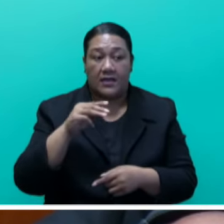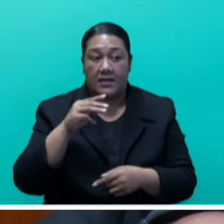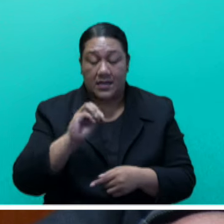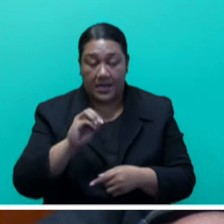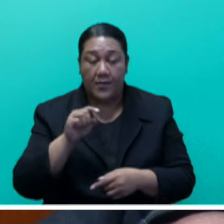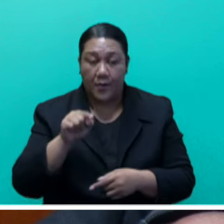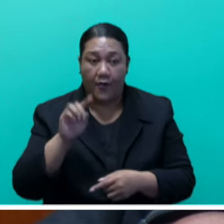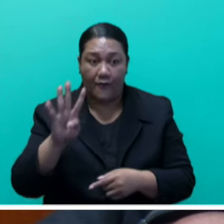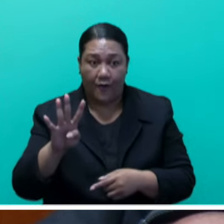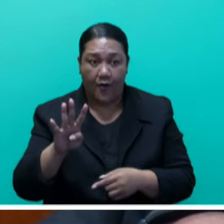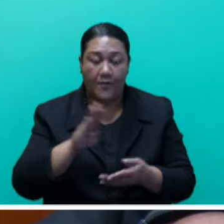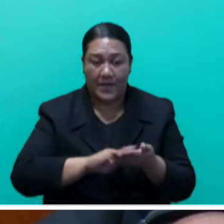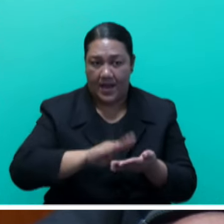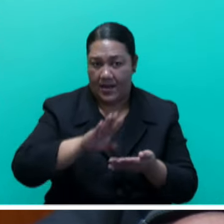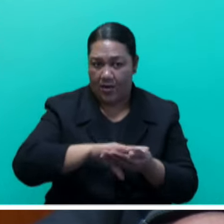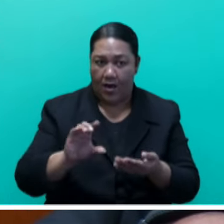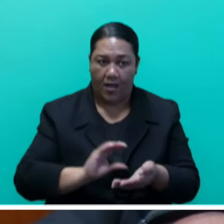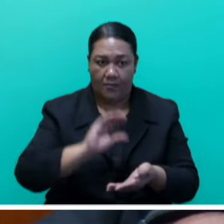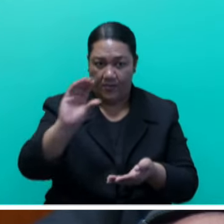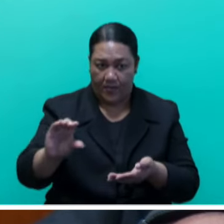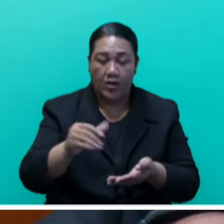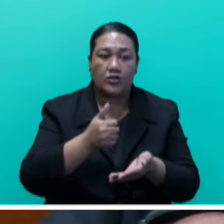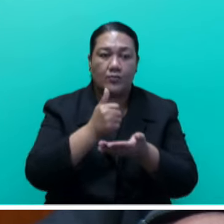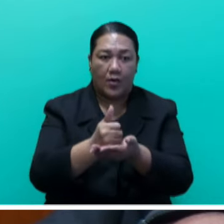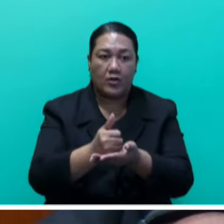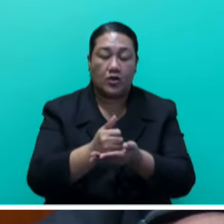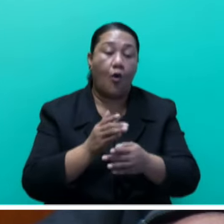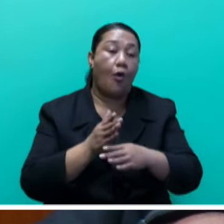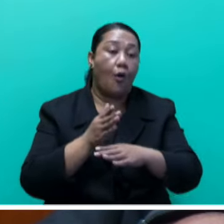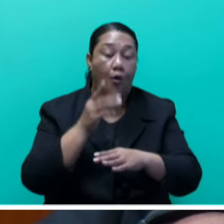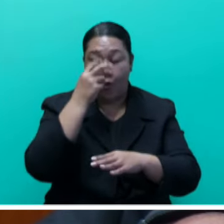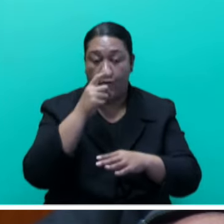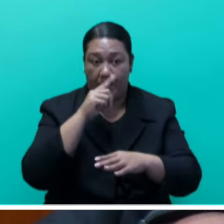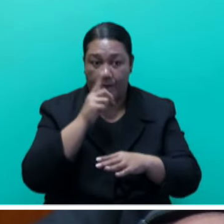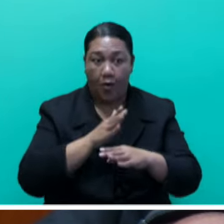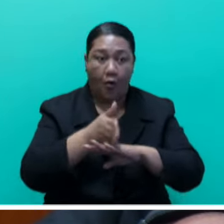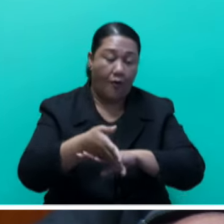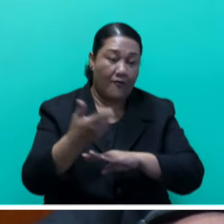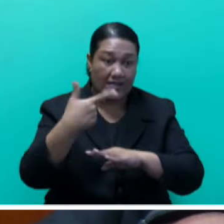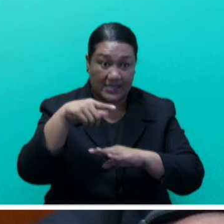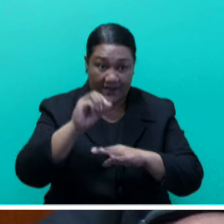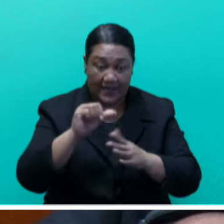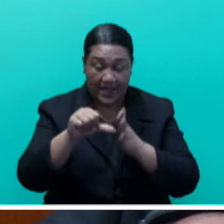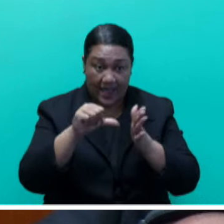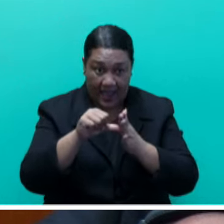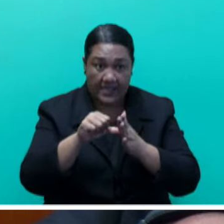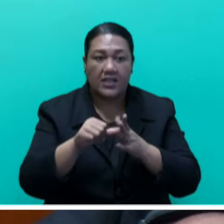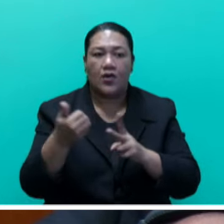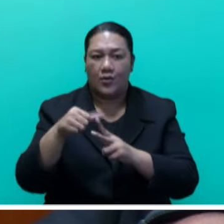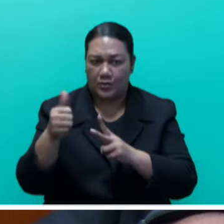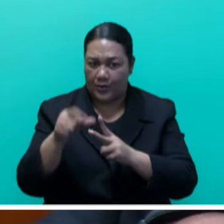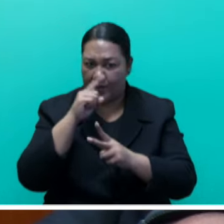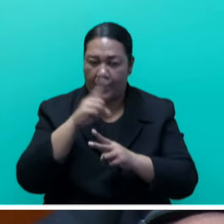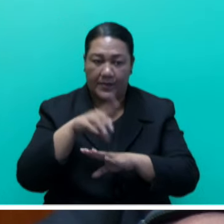of travel for older persons over 70 and persons with disabilities, to enable beneficiaries to